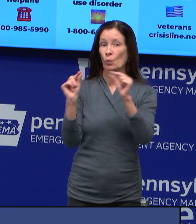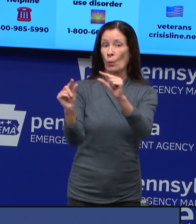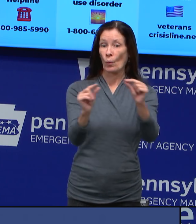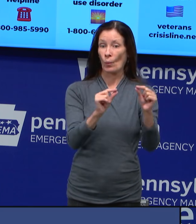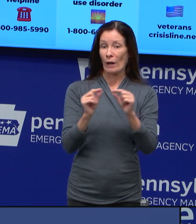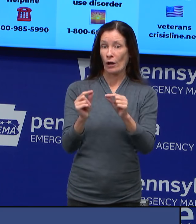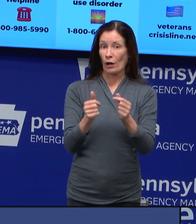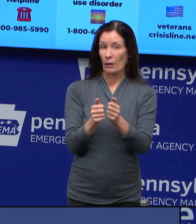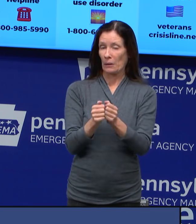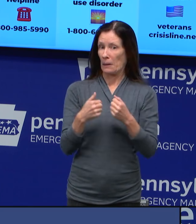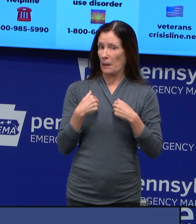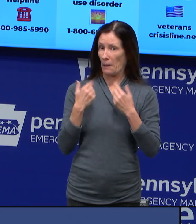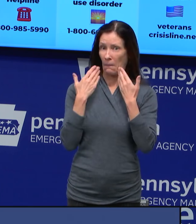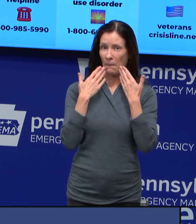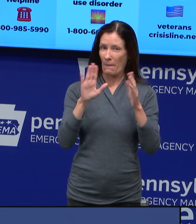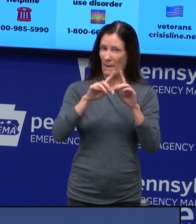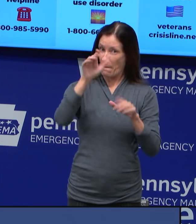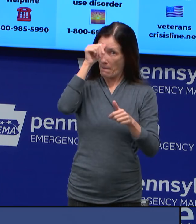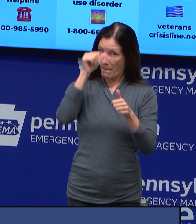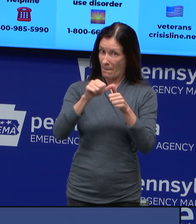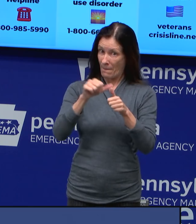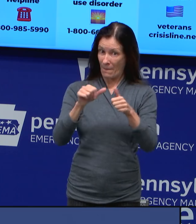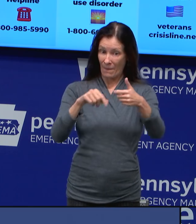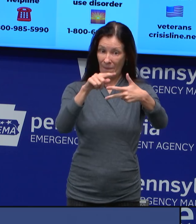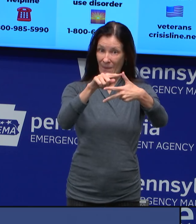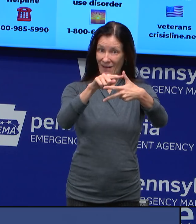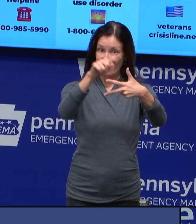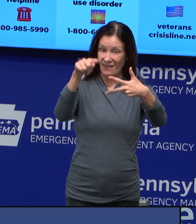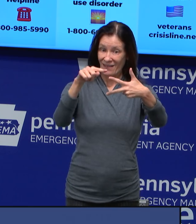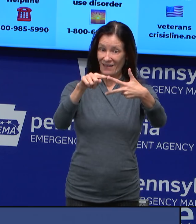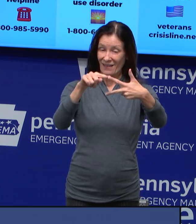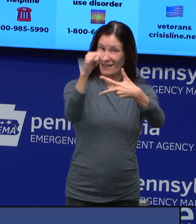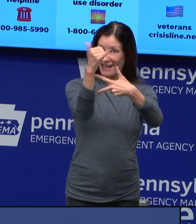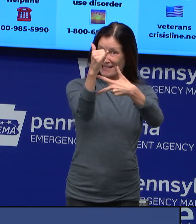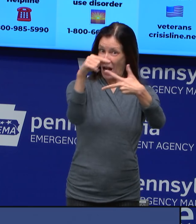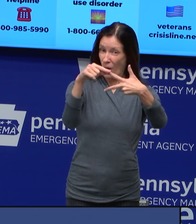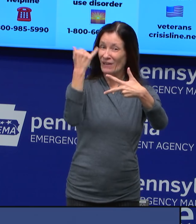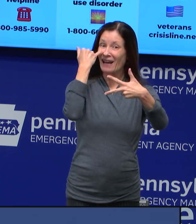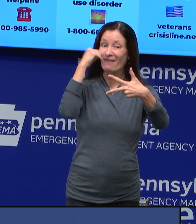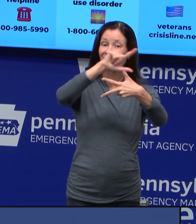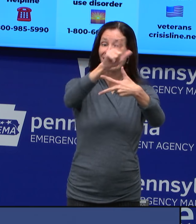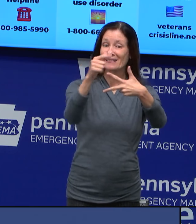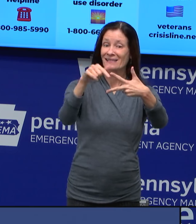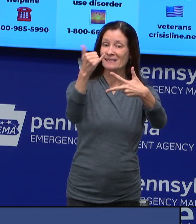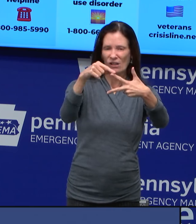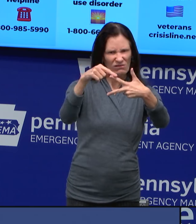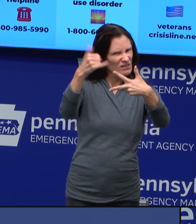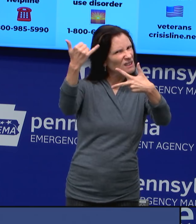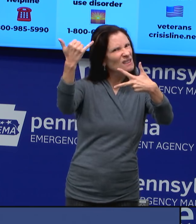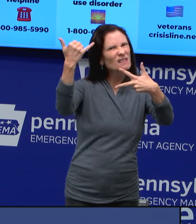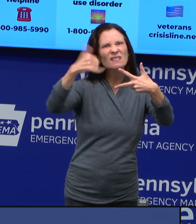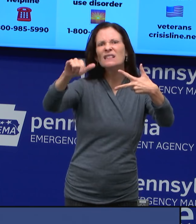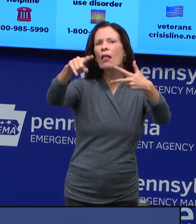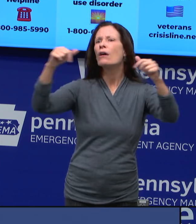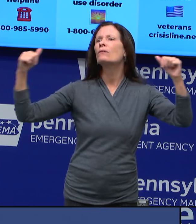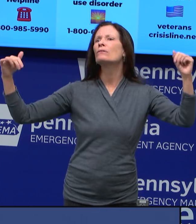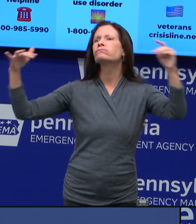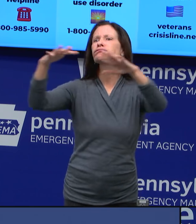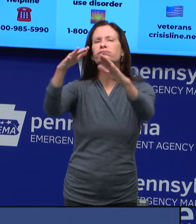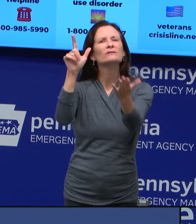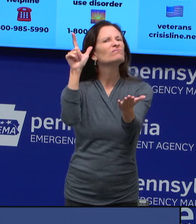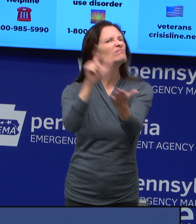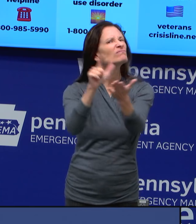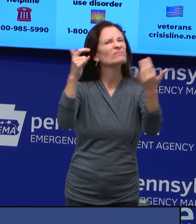So I think that that's a fair assumption, is that graduations will have to be remote. They will not be, large groups of people will not be able to